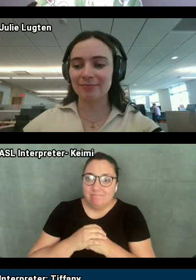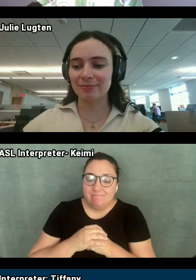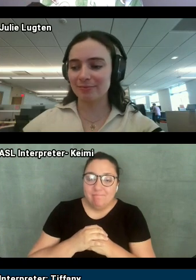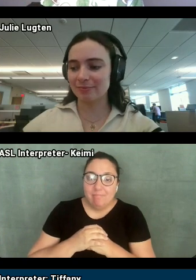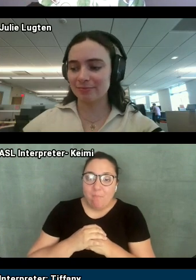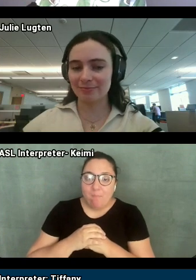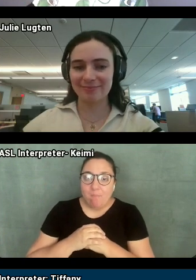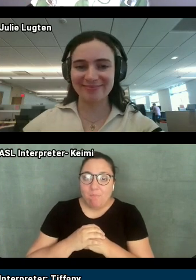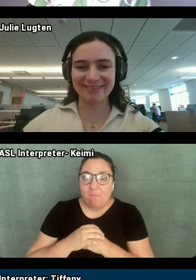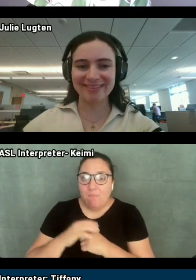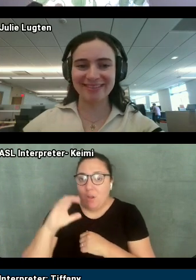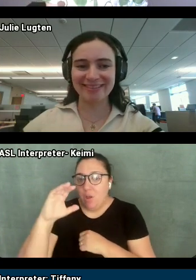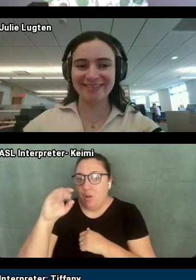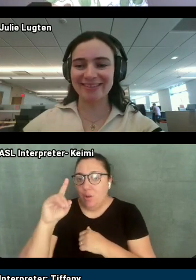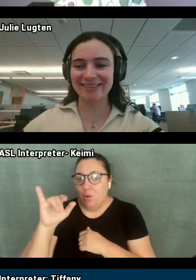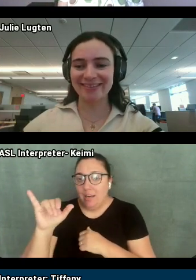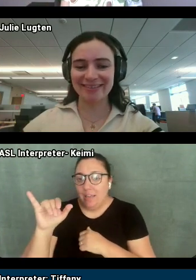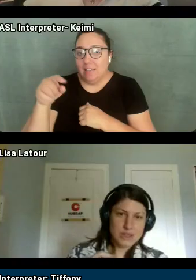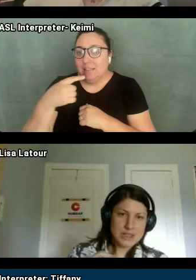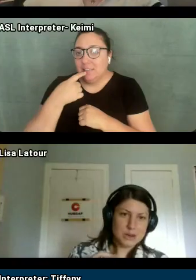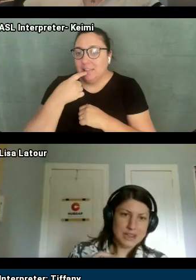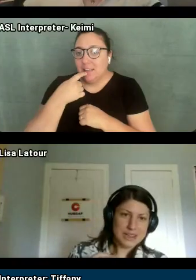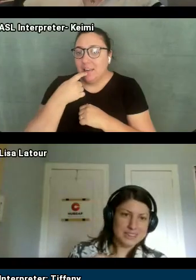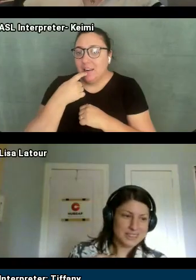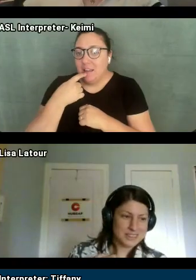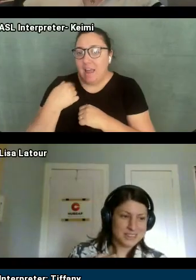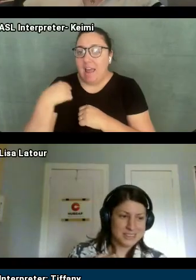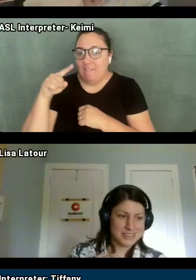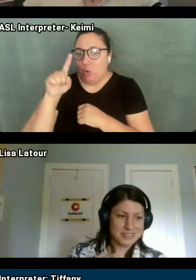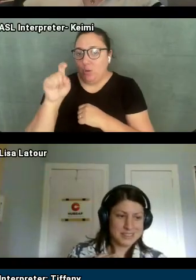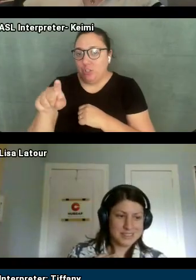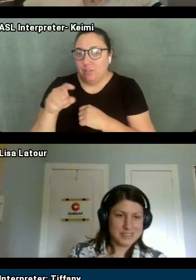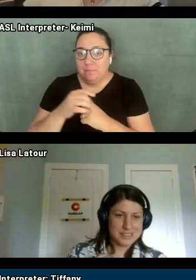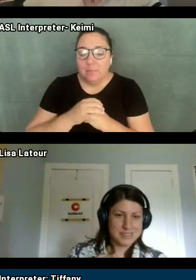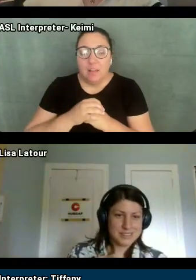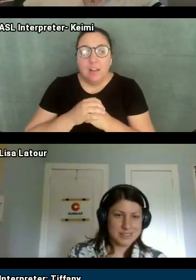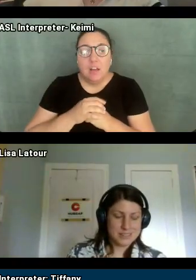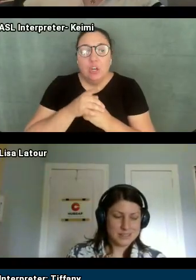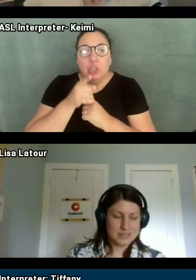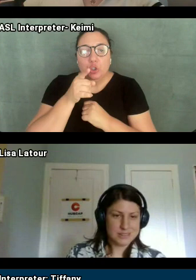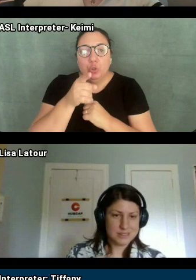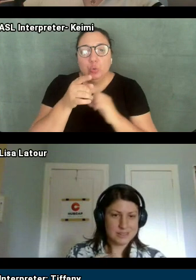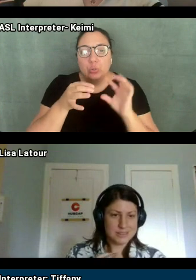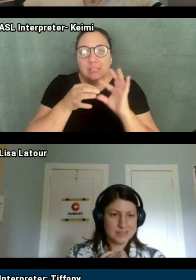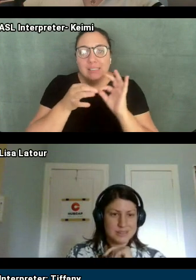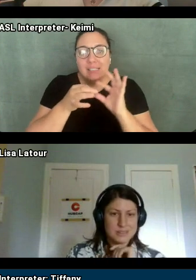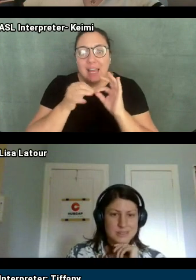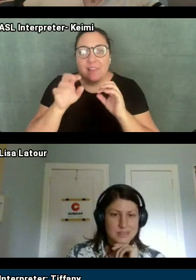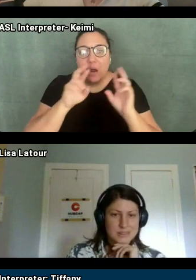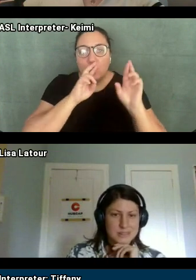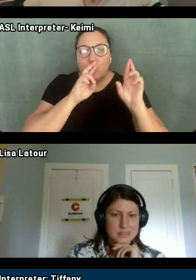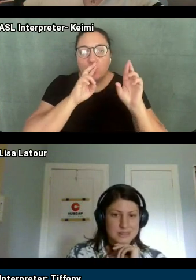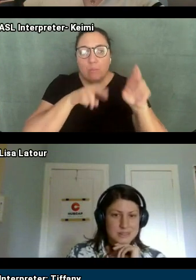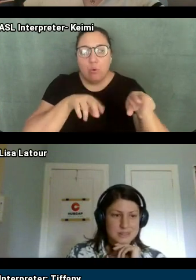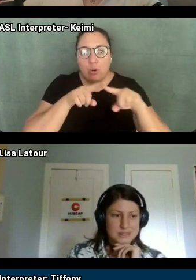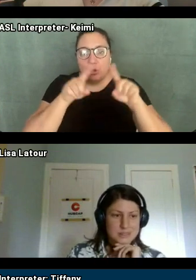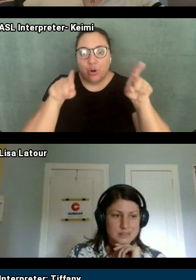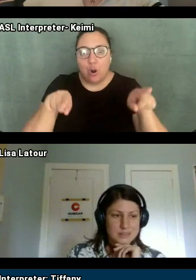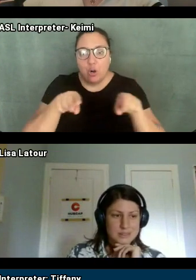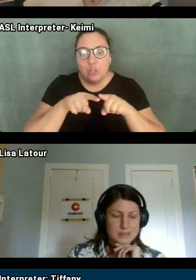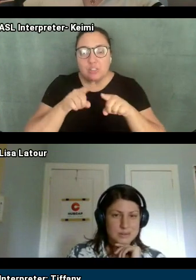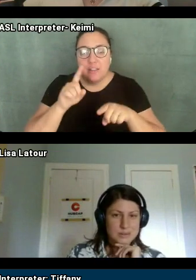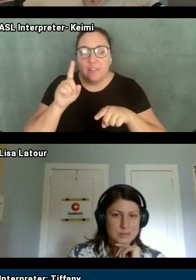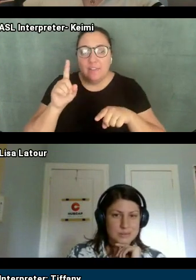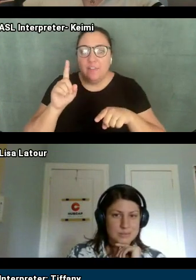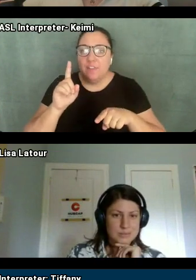I believe the question, Lisa. Yes, go ahead. You said that that those report cards are single object, but